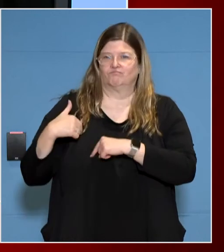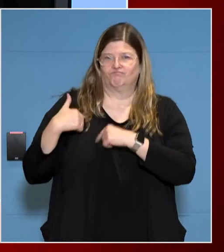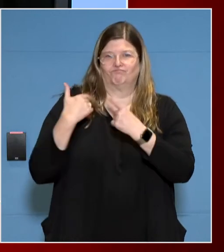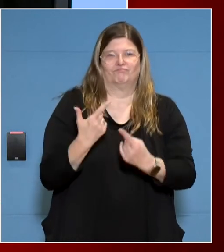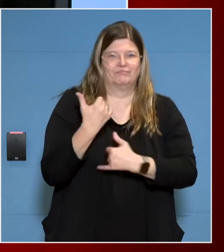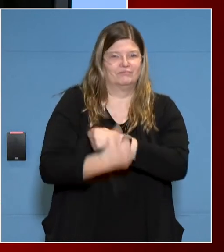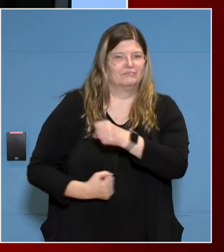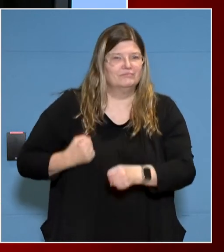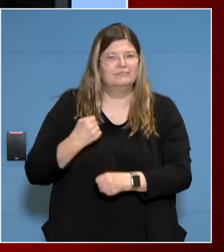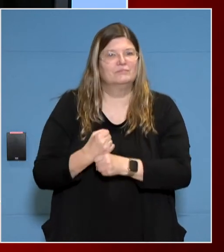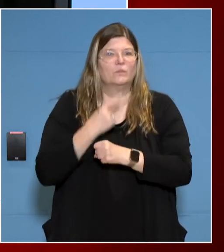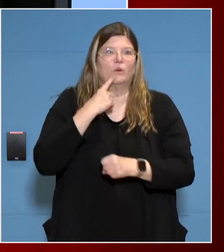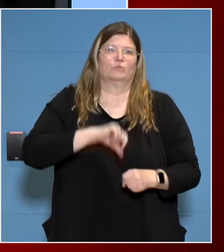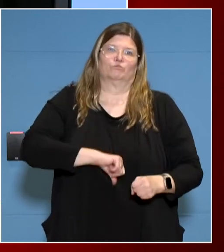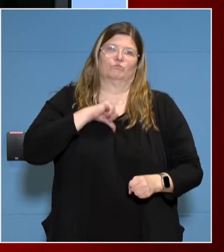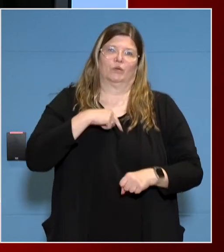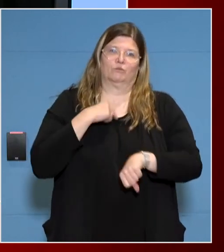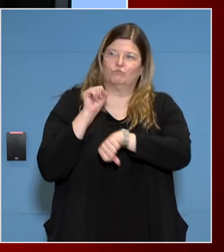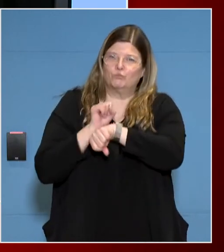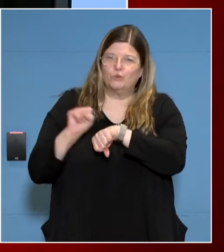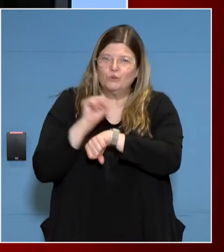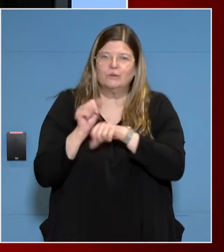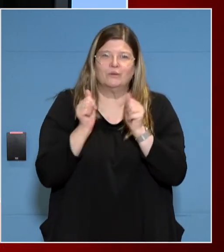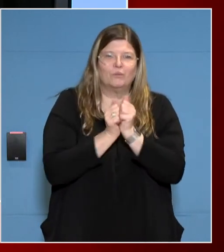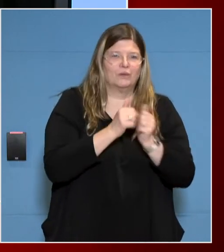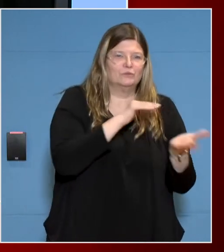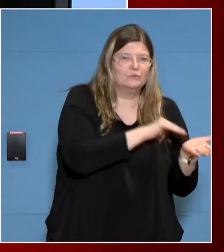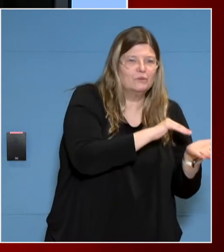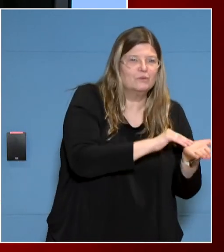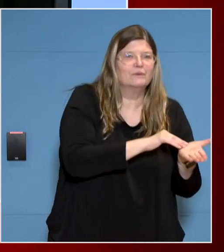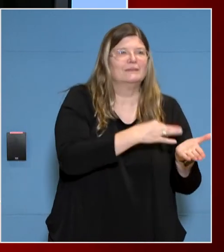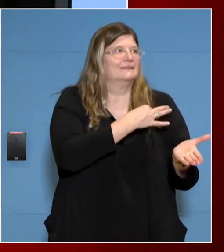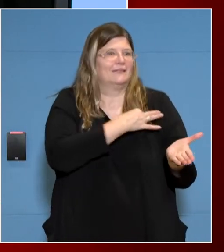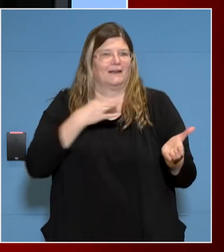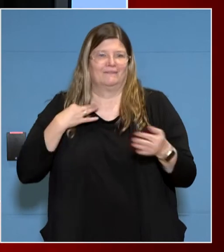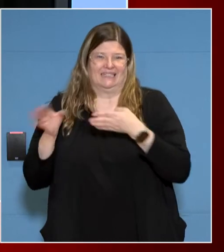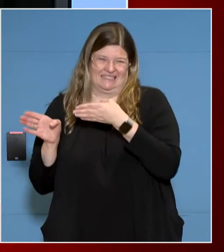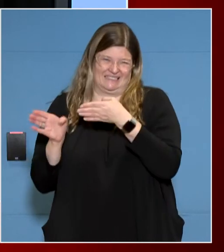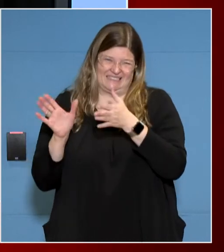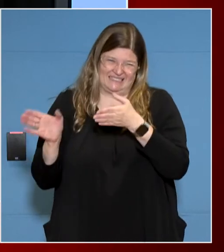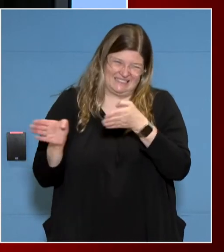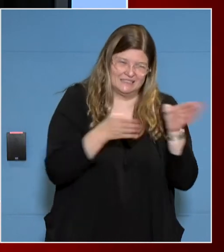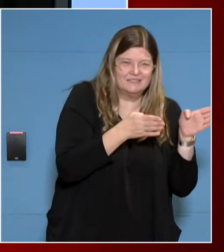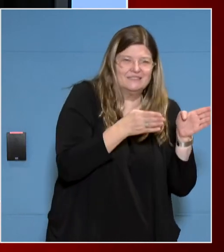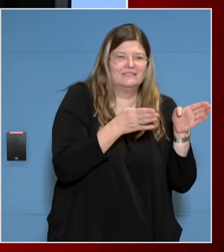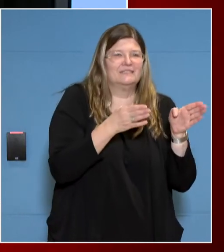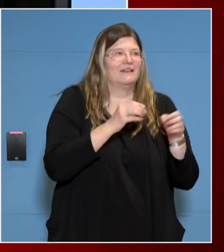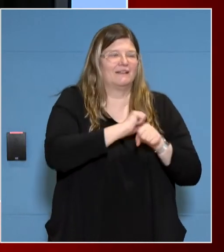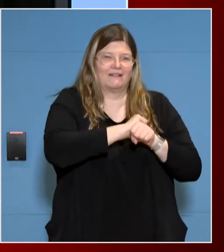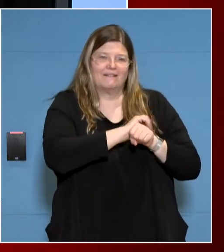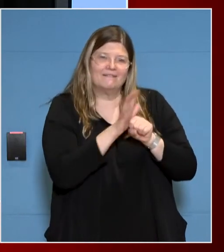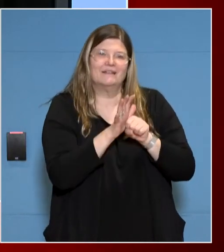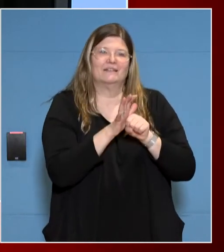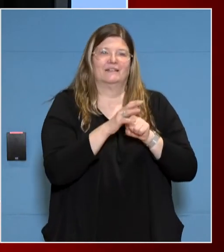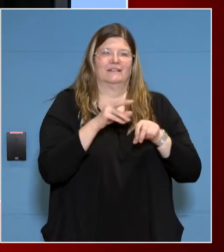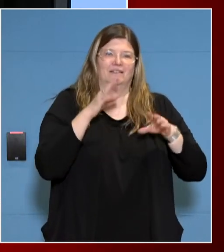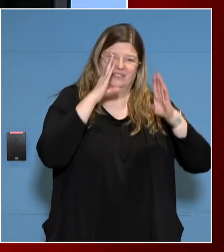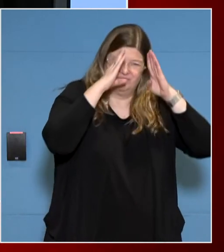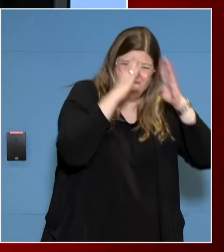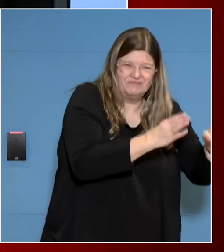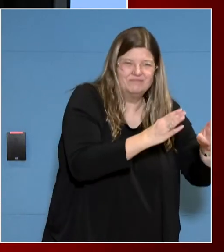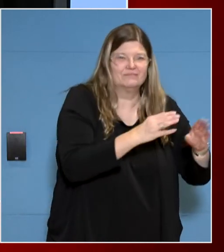our staff have done to pivot to provide excellent care for COVID patients, vaccinations, along with world-leading